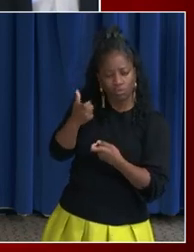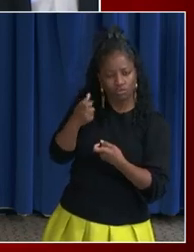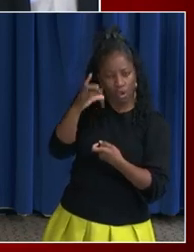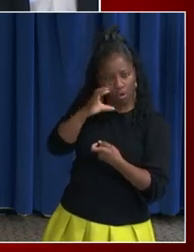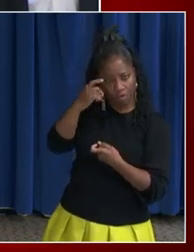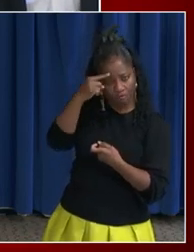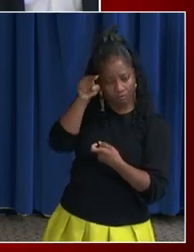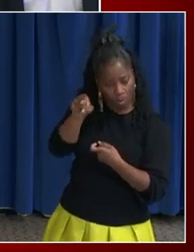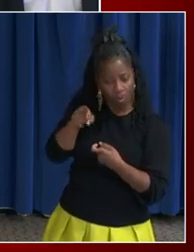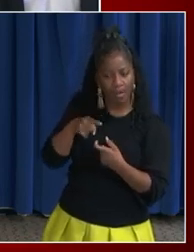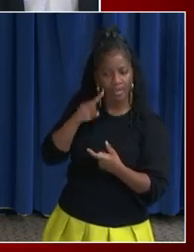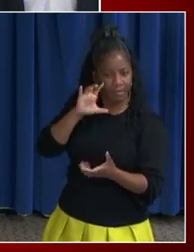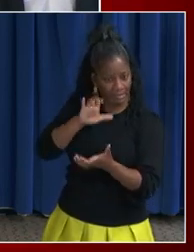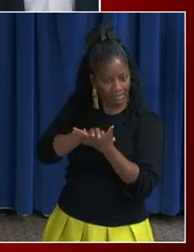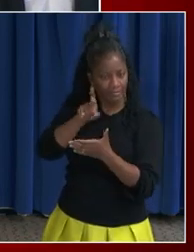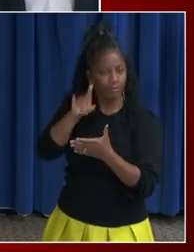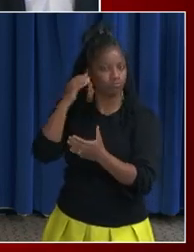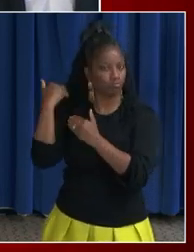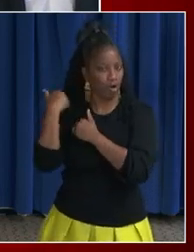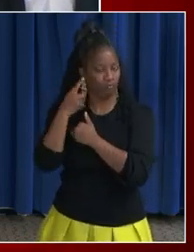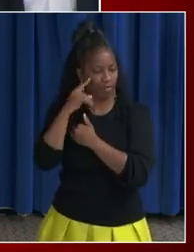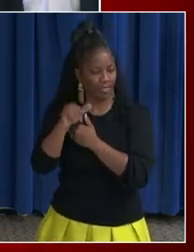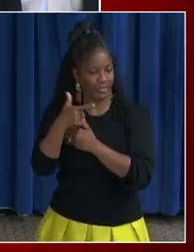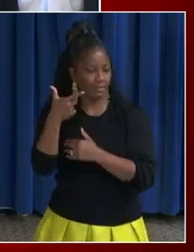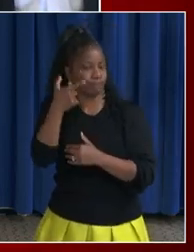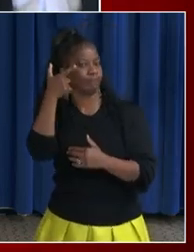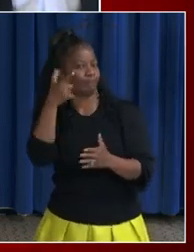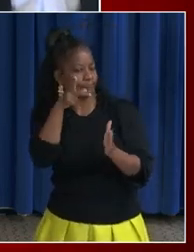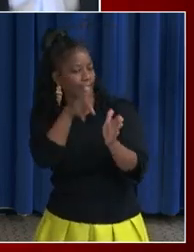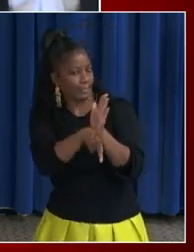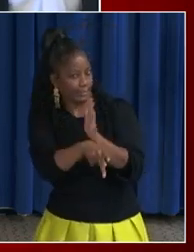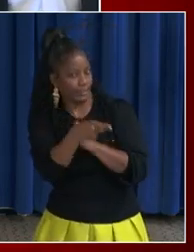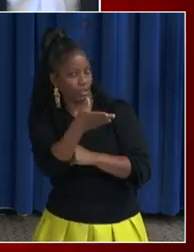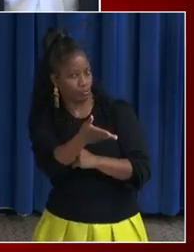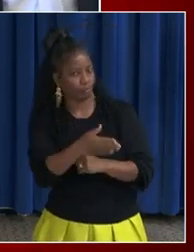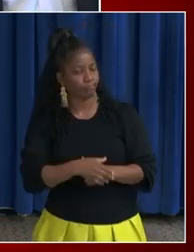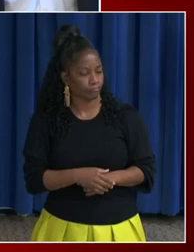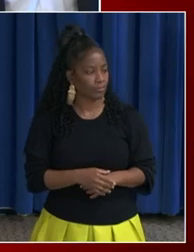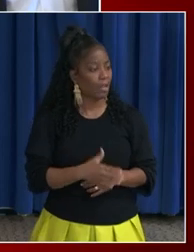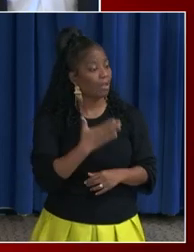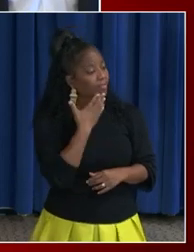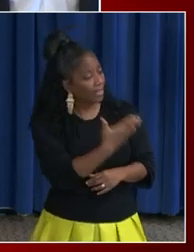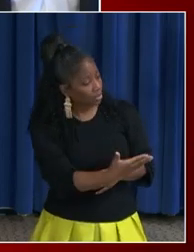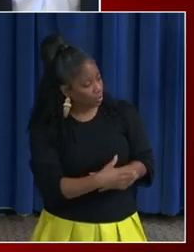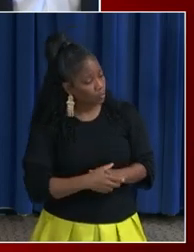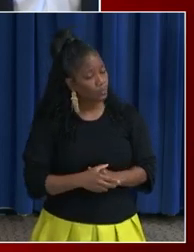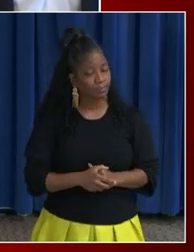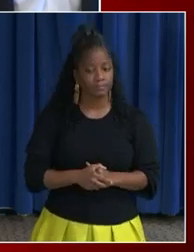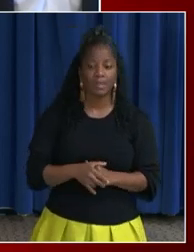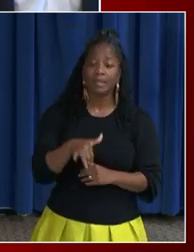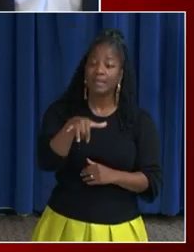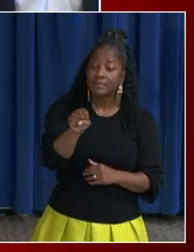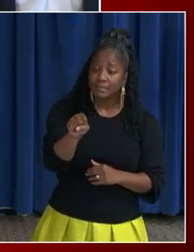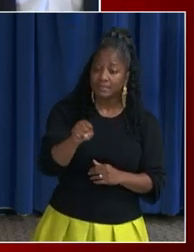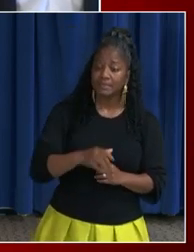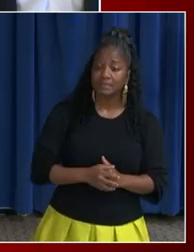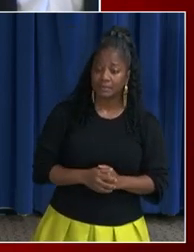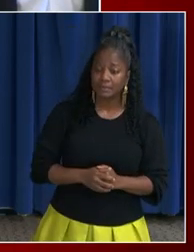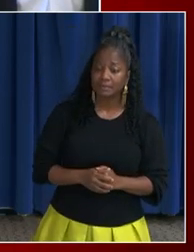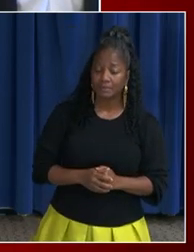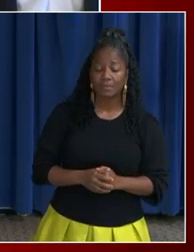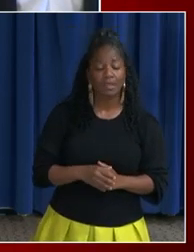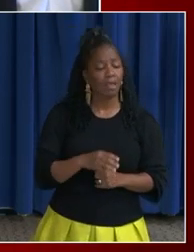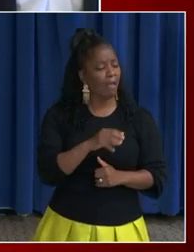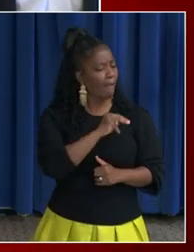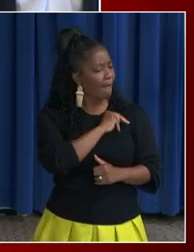seeking who they believe is responsible for this homicide. Thank you, Mayor. Yes.